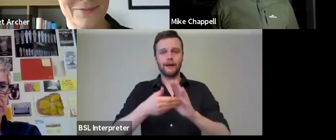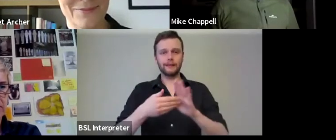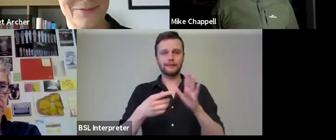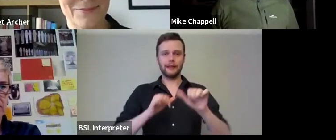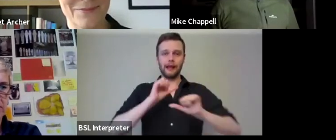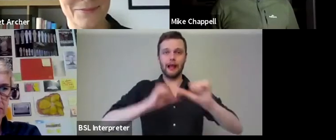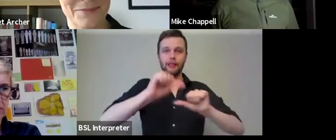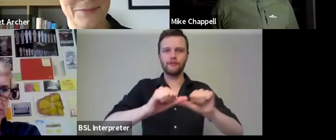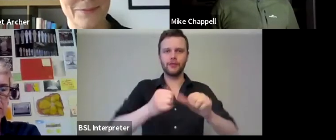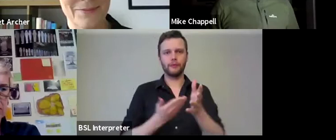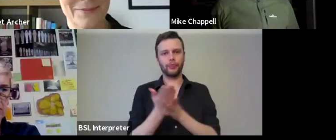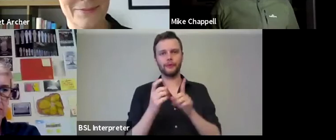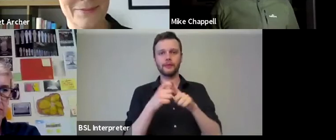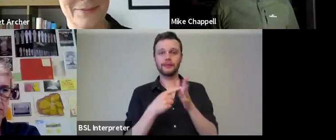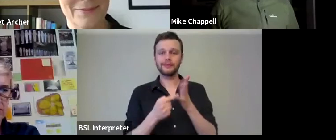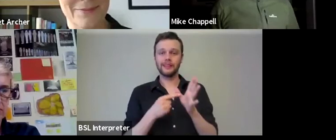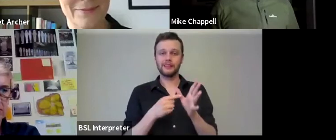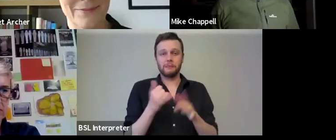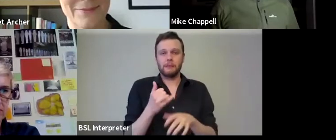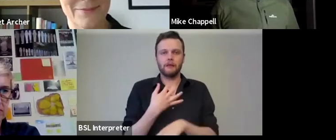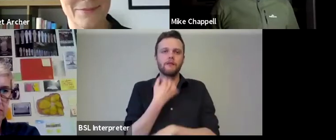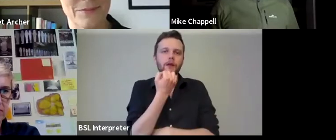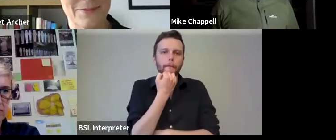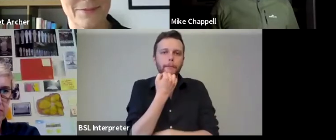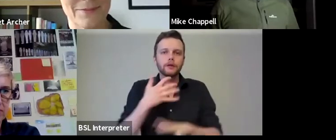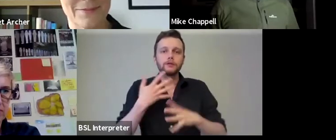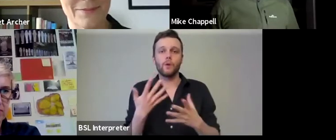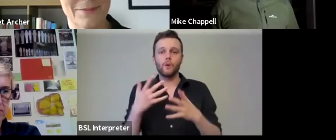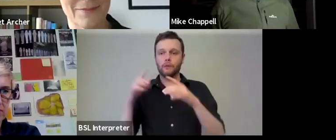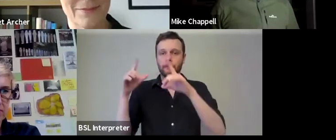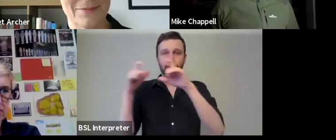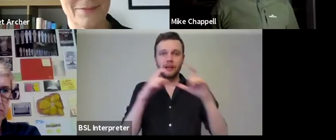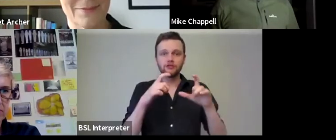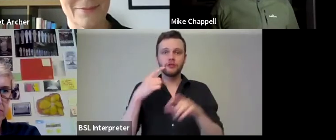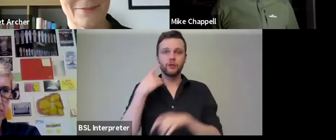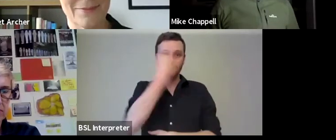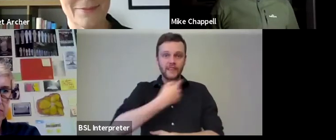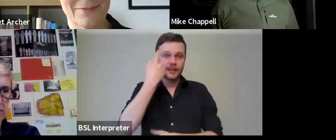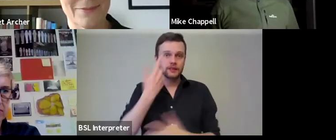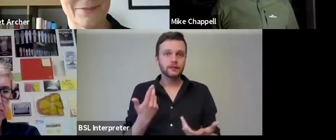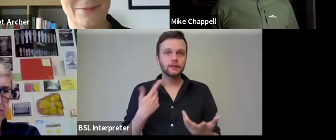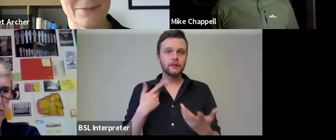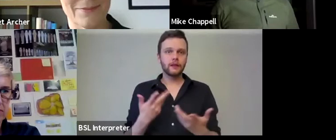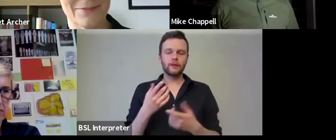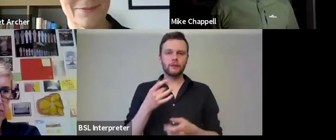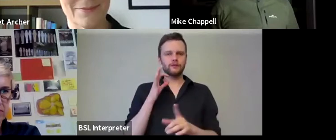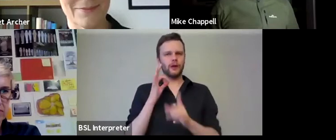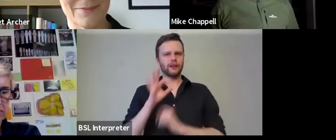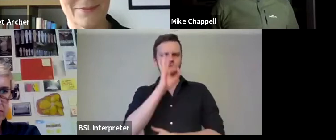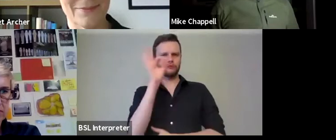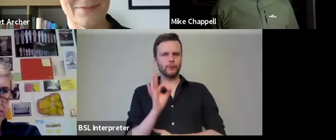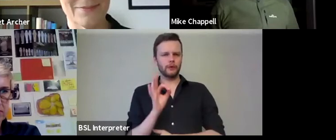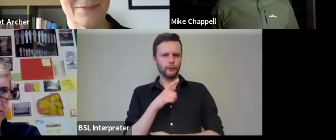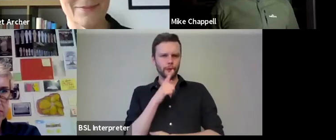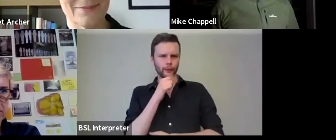set, which might be as simple as numbers, but it might be pictures, it might be faces, then we ask questions around who wrote